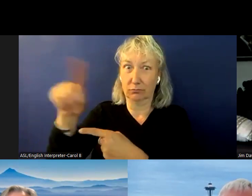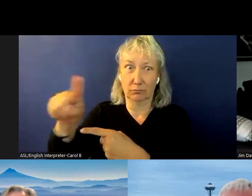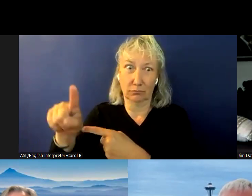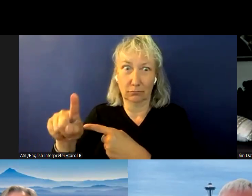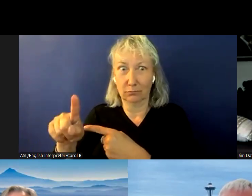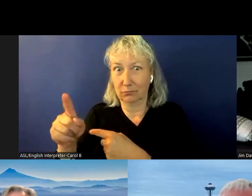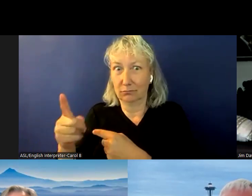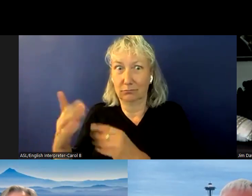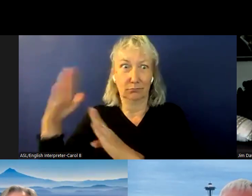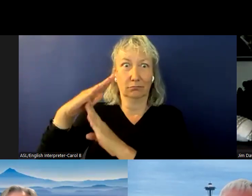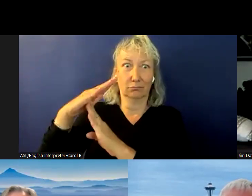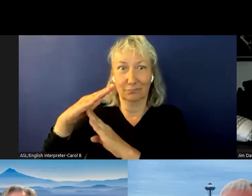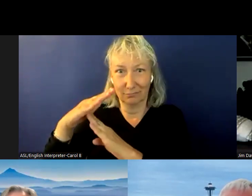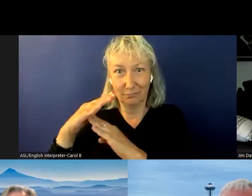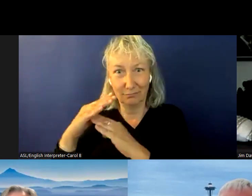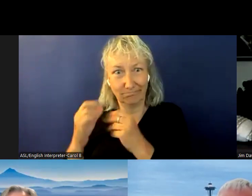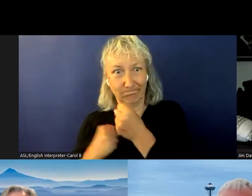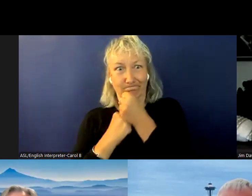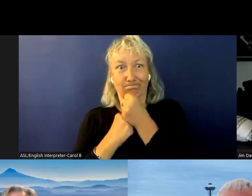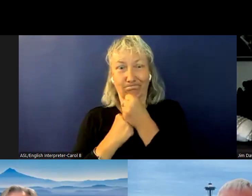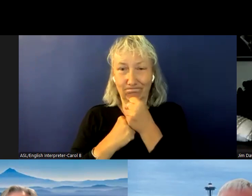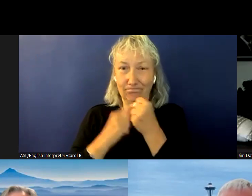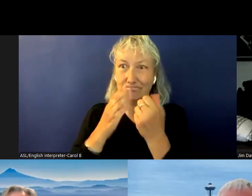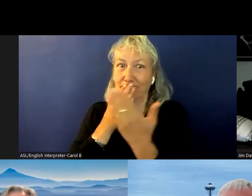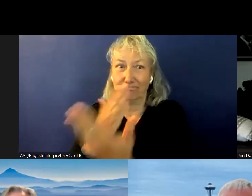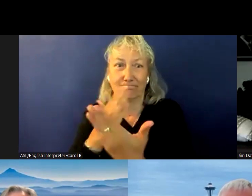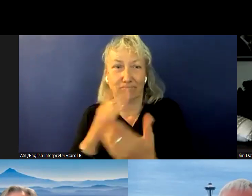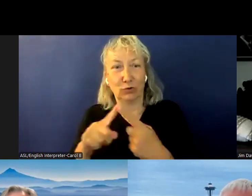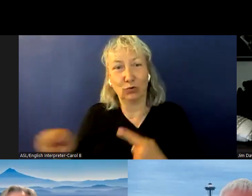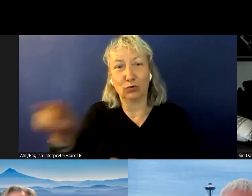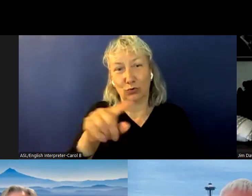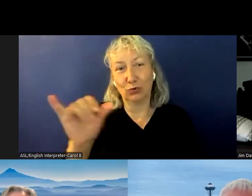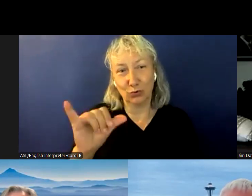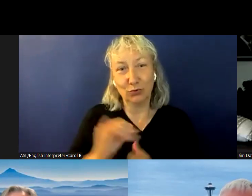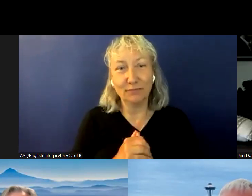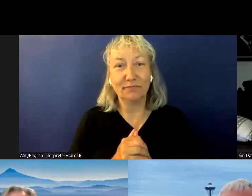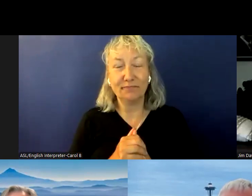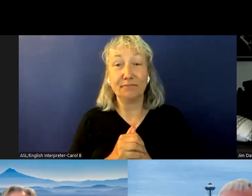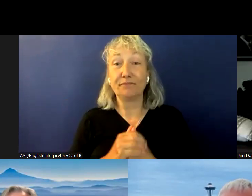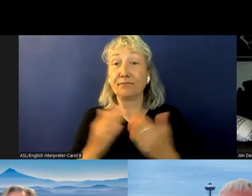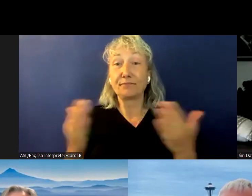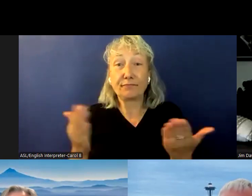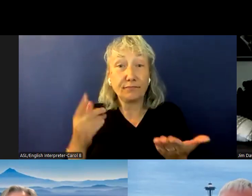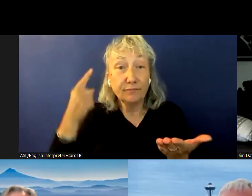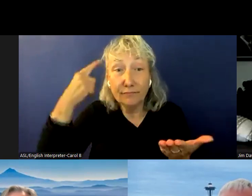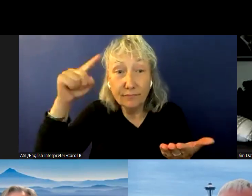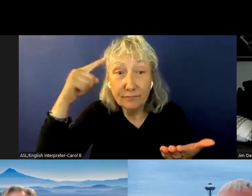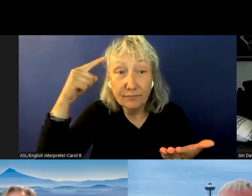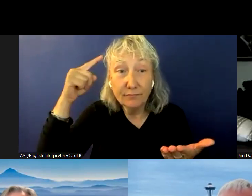And so I certainly thank you as well. Today we're here to celebrate